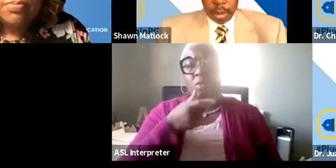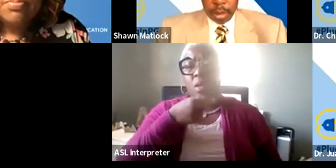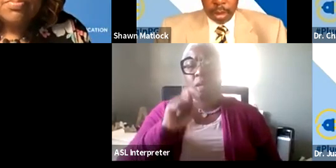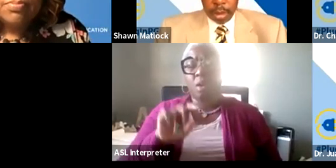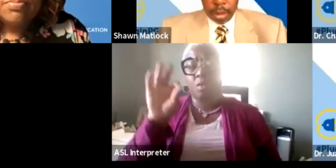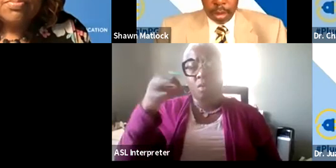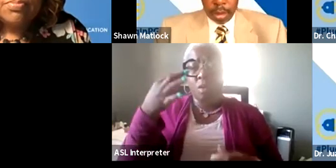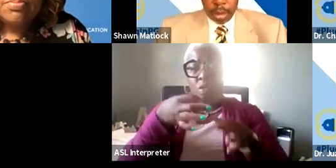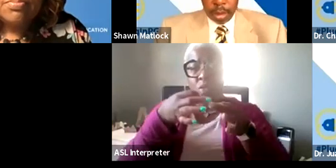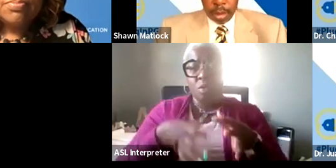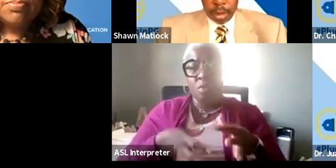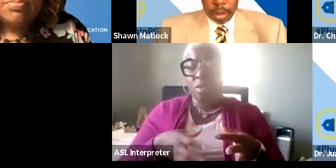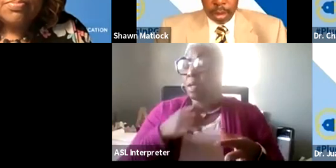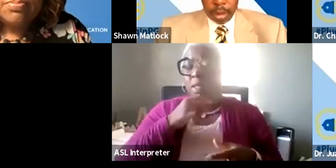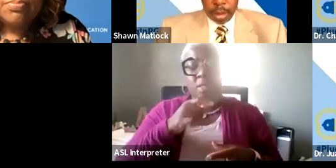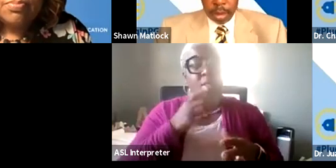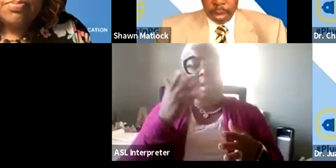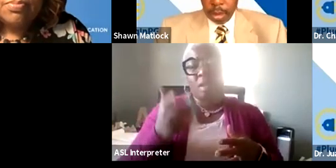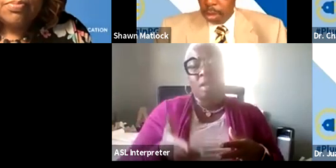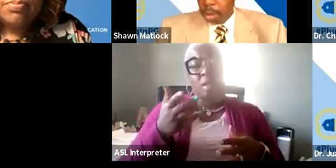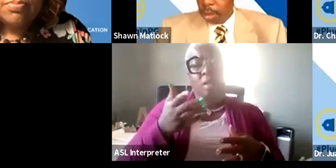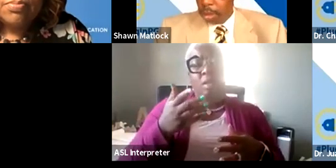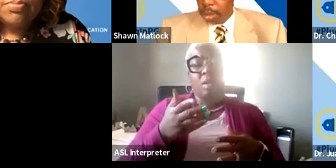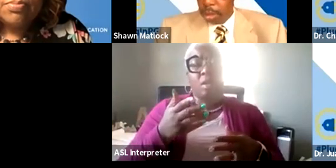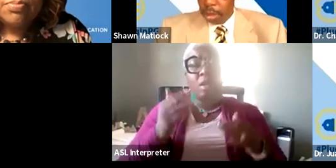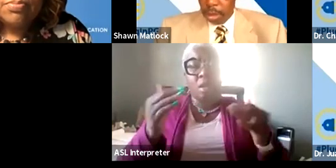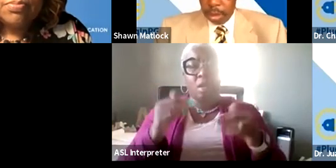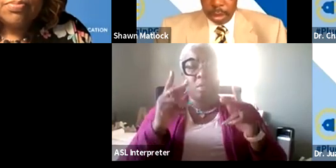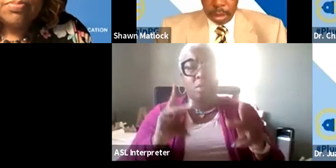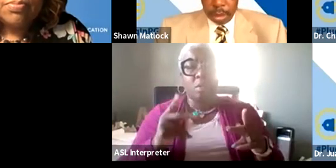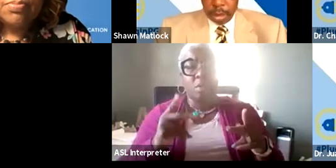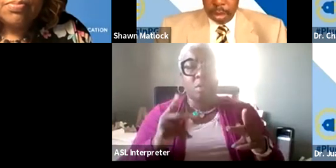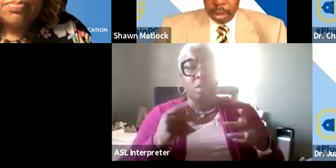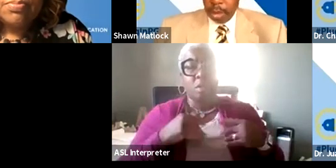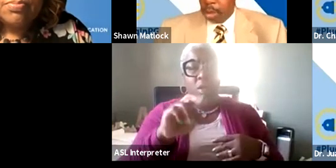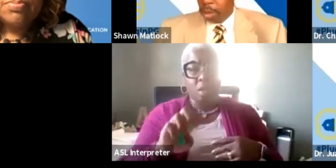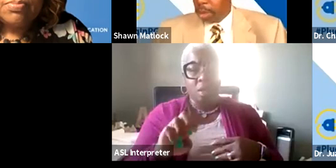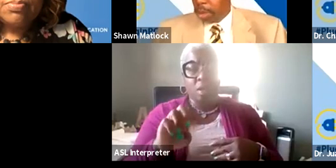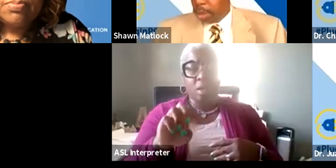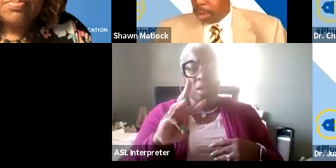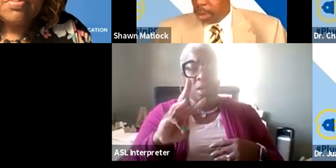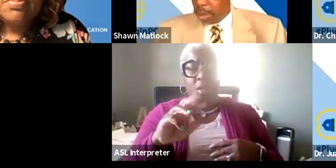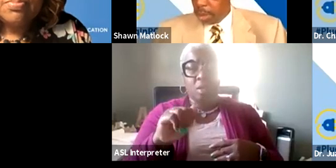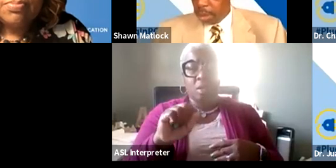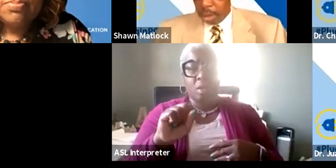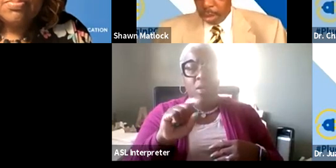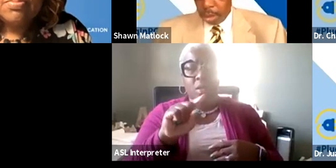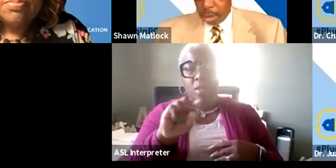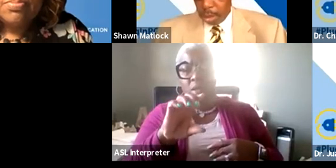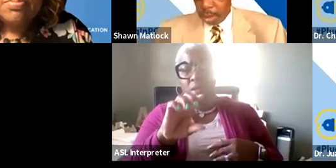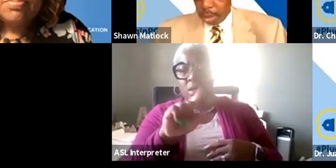interpreter. Yeah, he is not on the call. The next person I had on the call was Joanne. Wasiat.